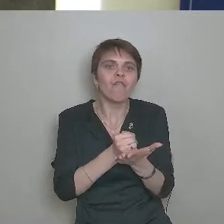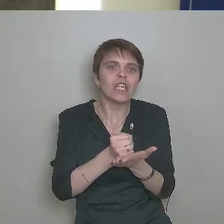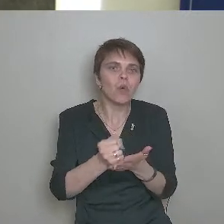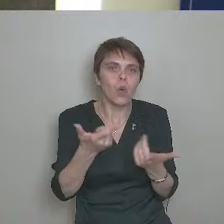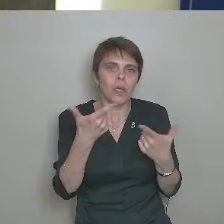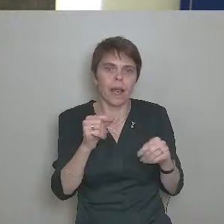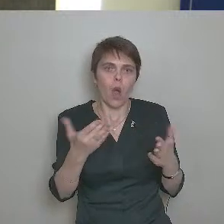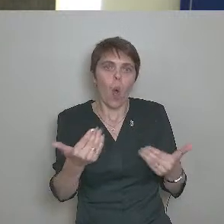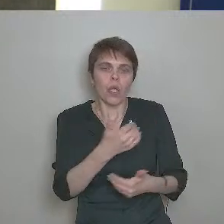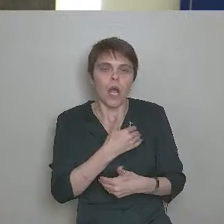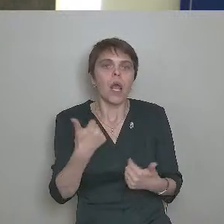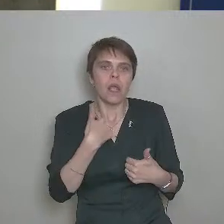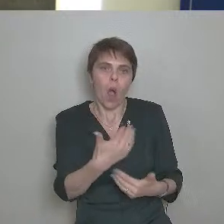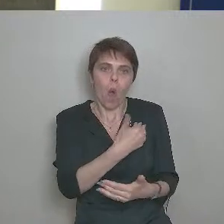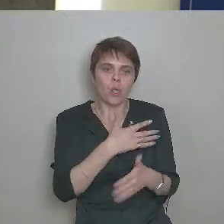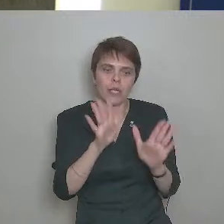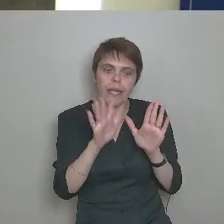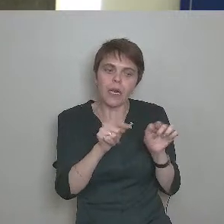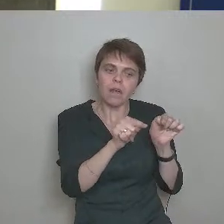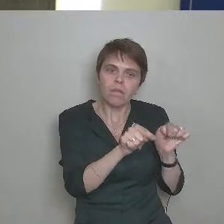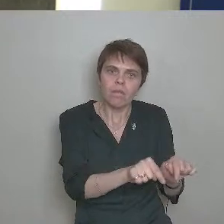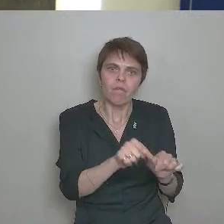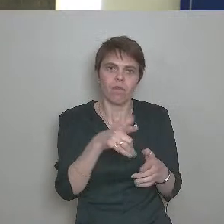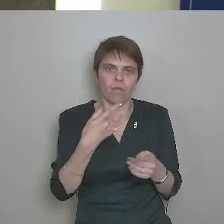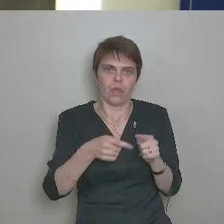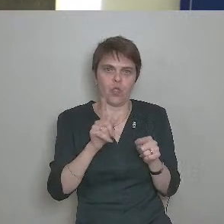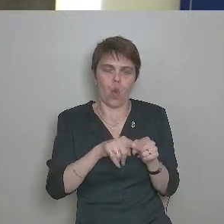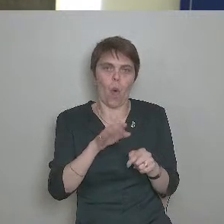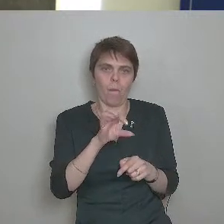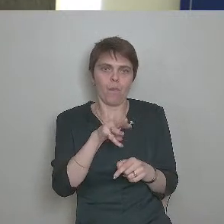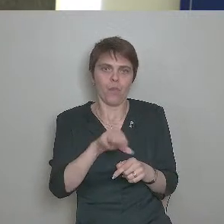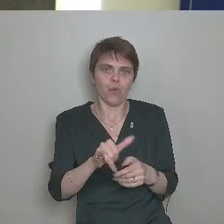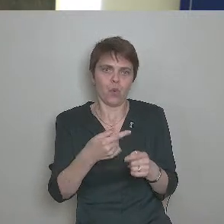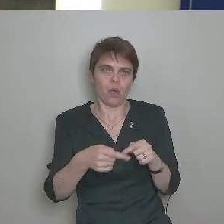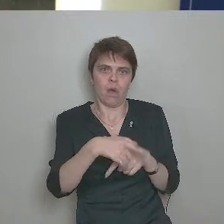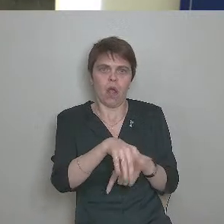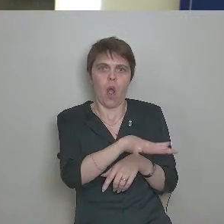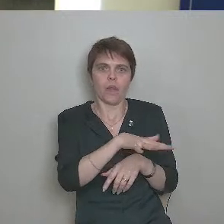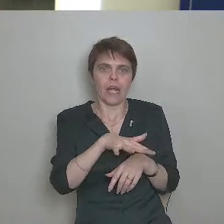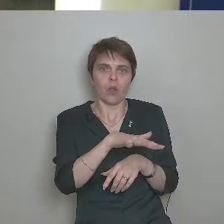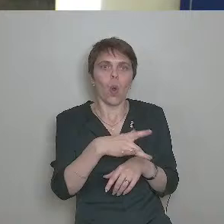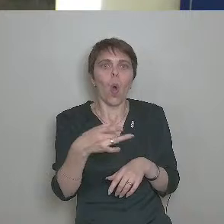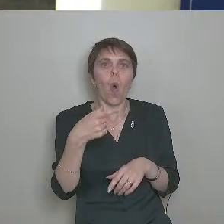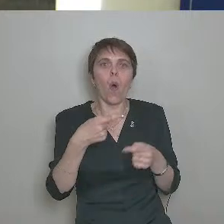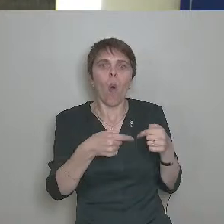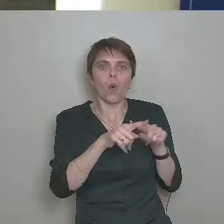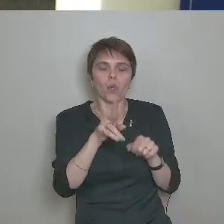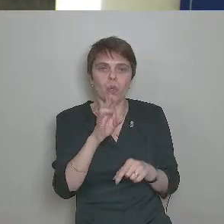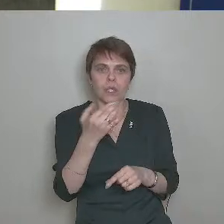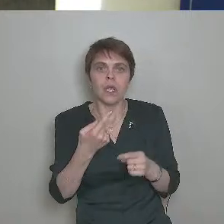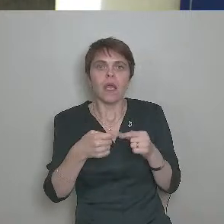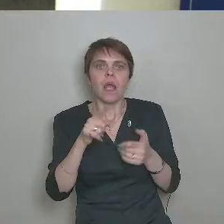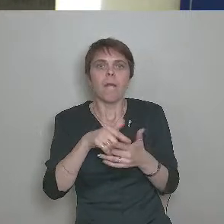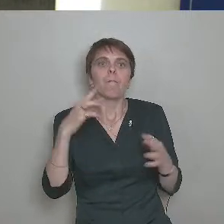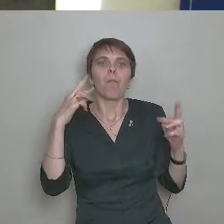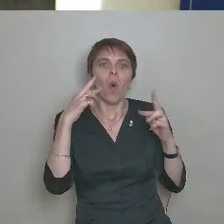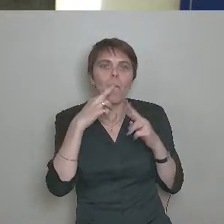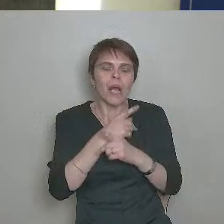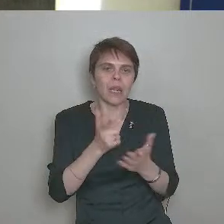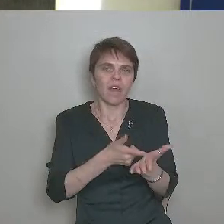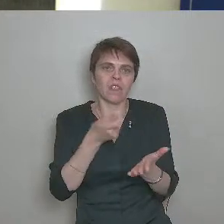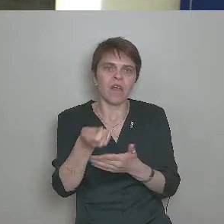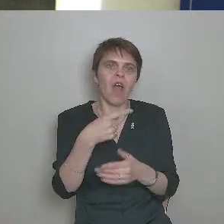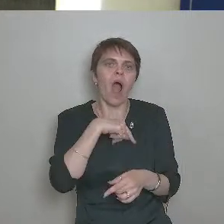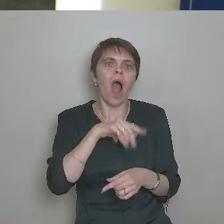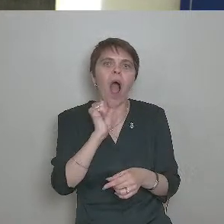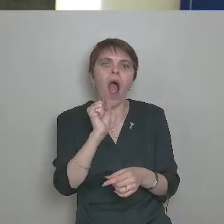to. And the person says, you know what, I want to run at this particular constituency. So if we use this example,